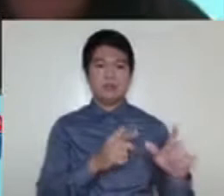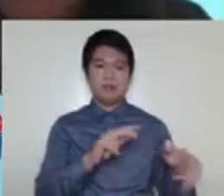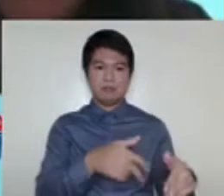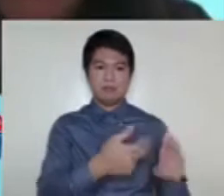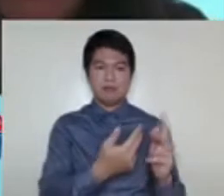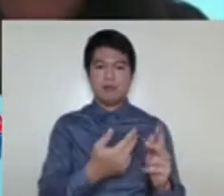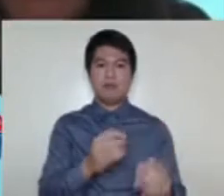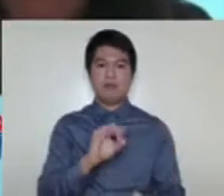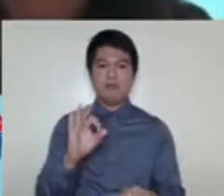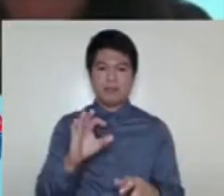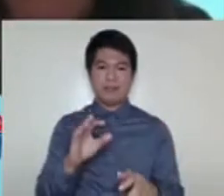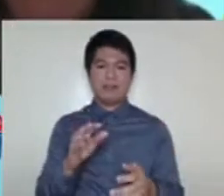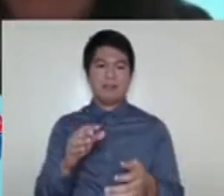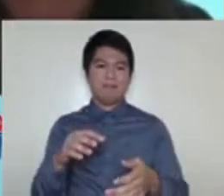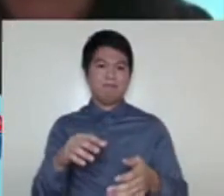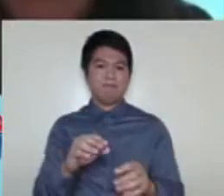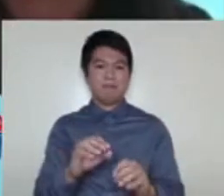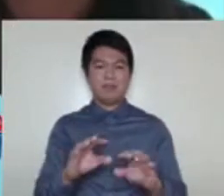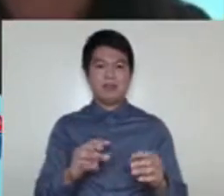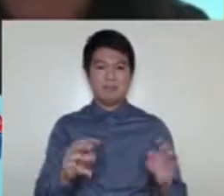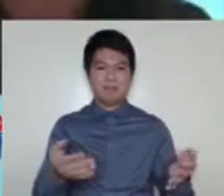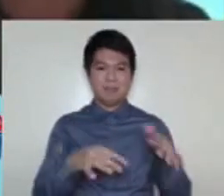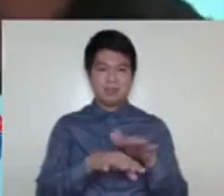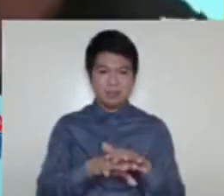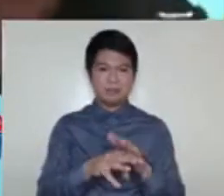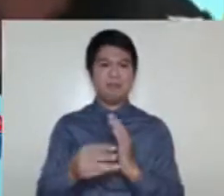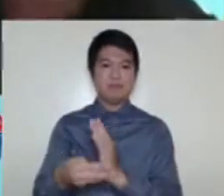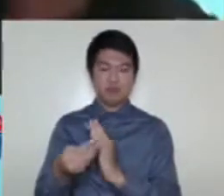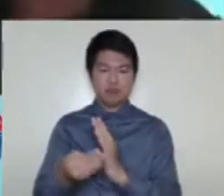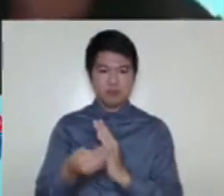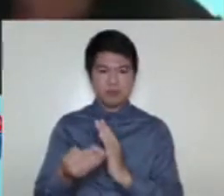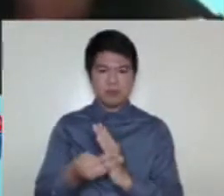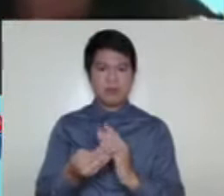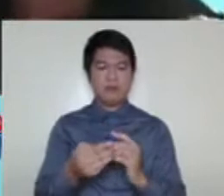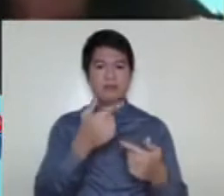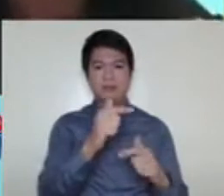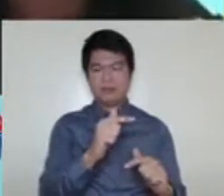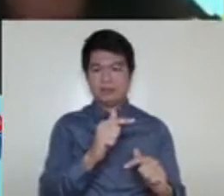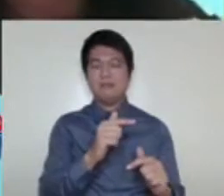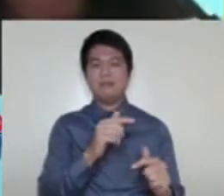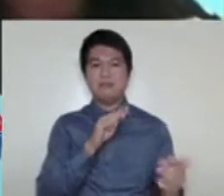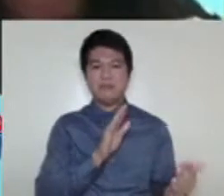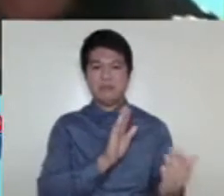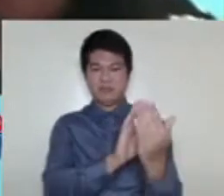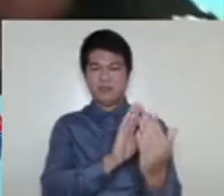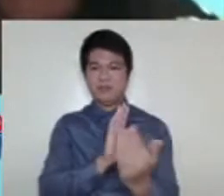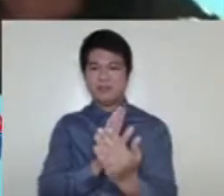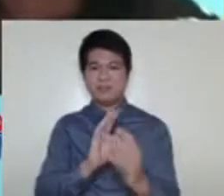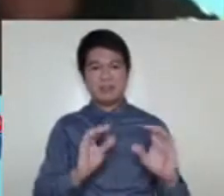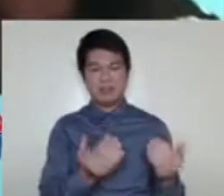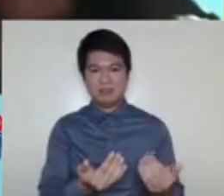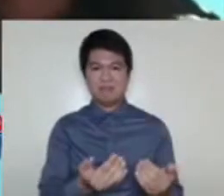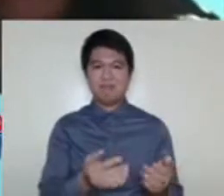blended learning, the modular learning, and the limited face-to-face classes. Now, moving on to the right portion of